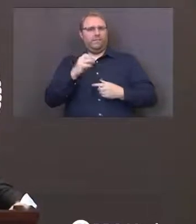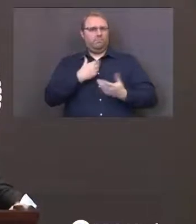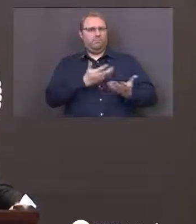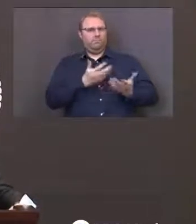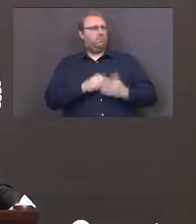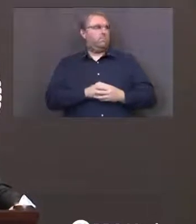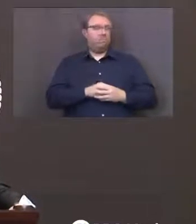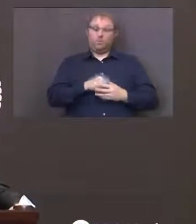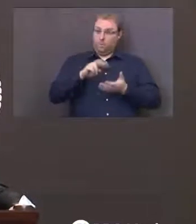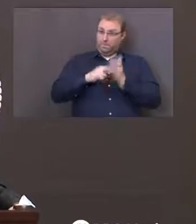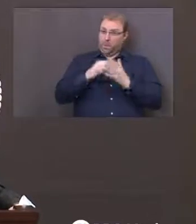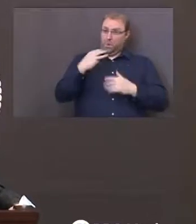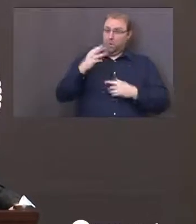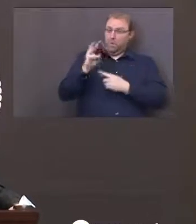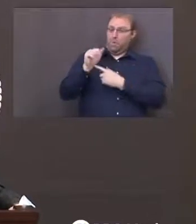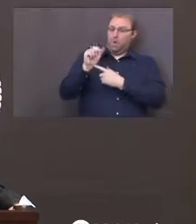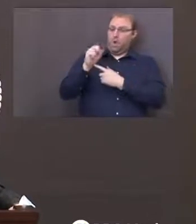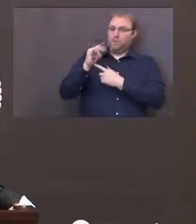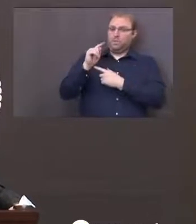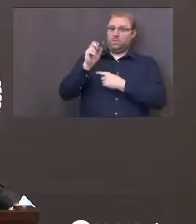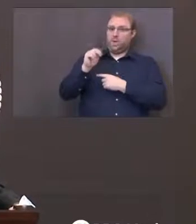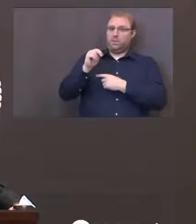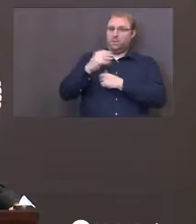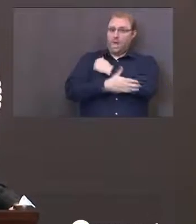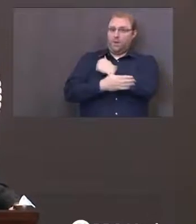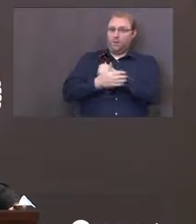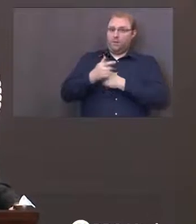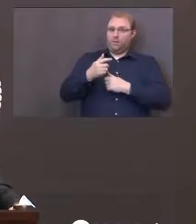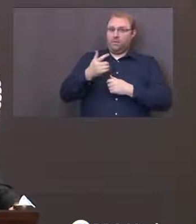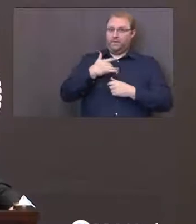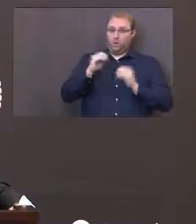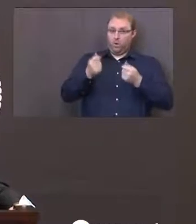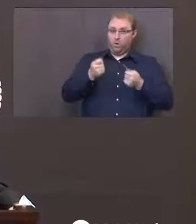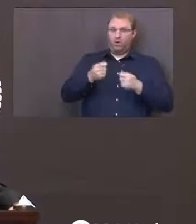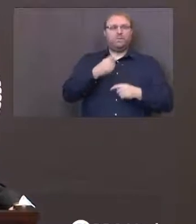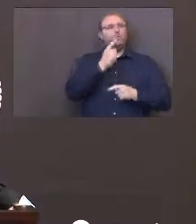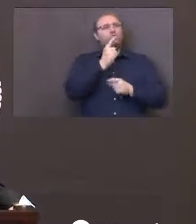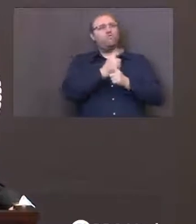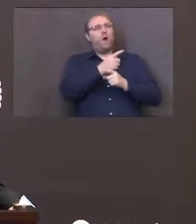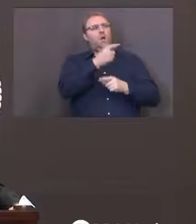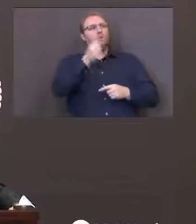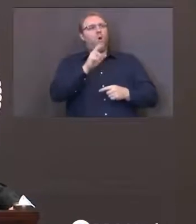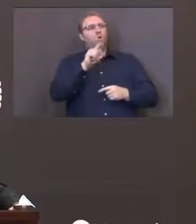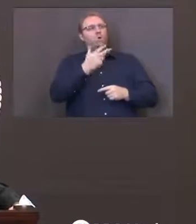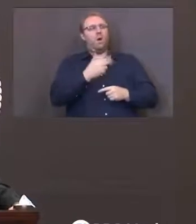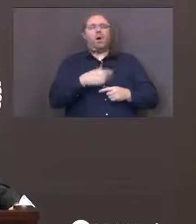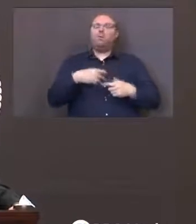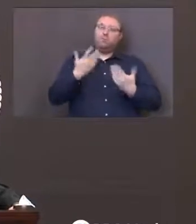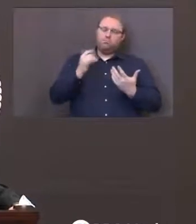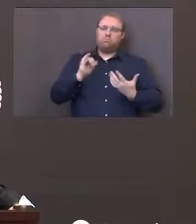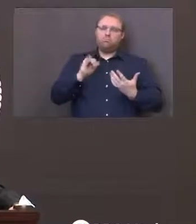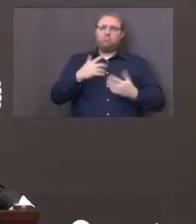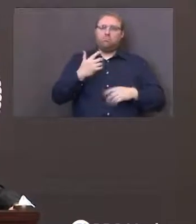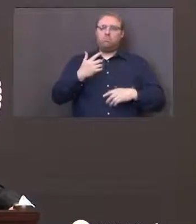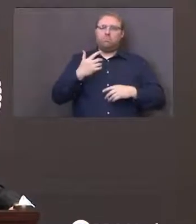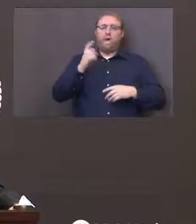about Washington County local control? Correct. Yeah. Southern Utah. Well, it's a combination of